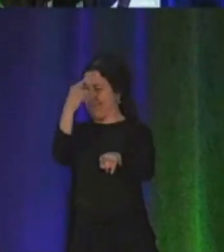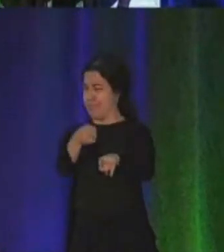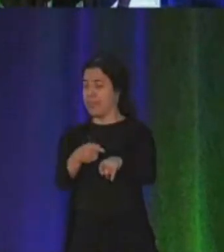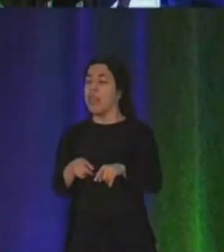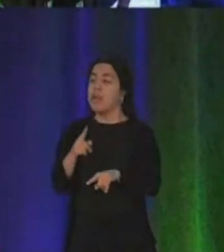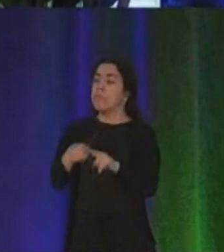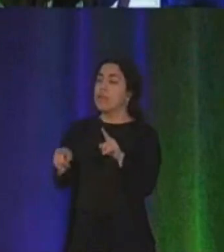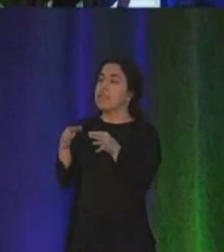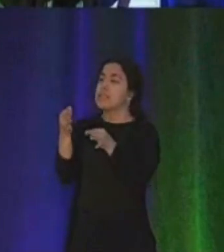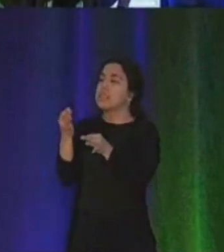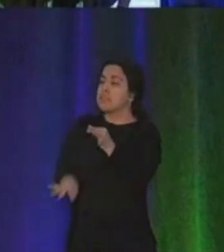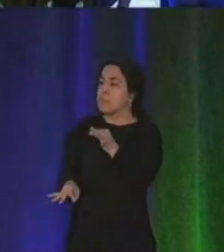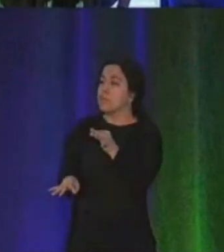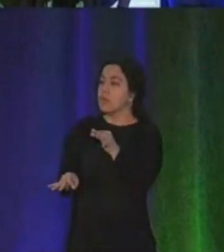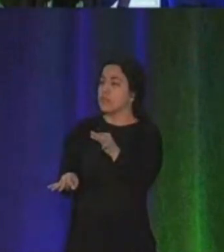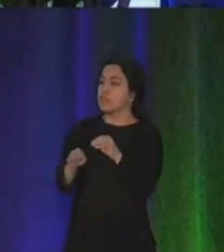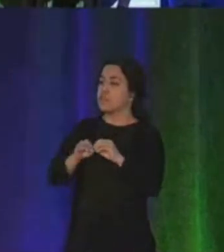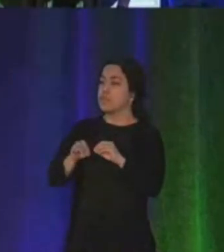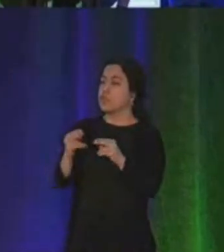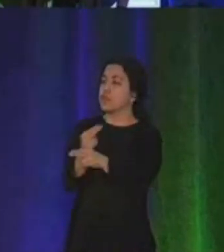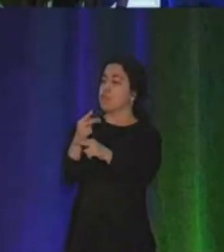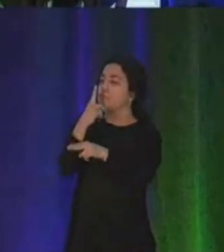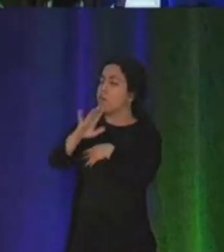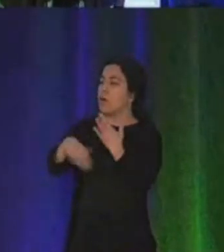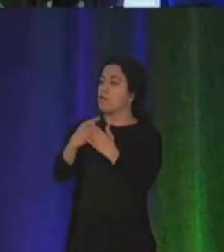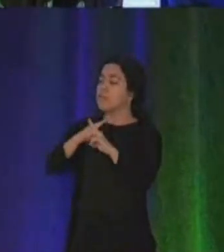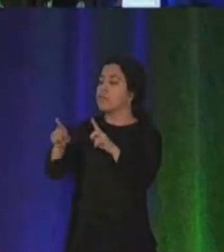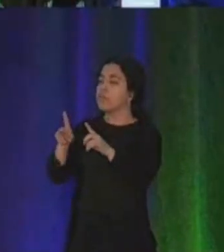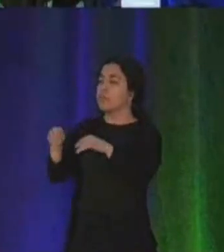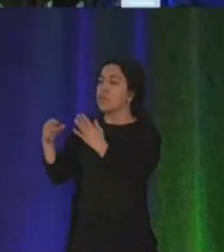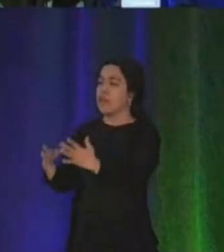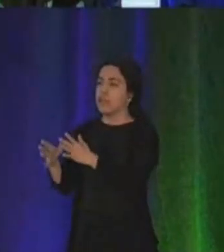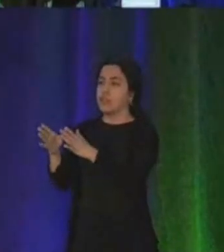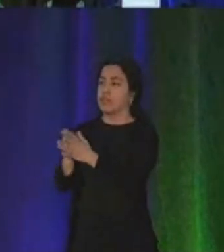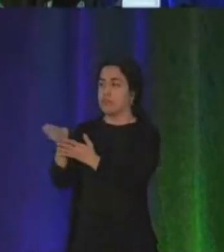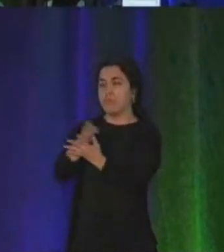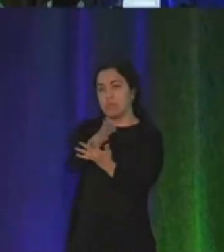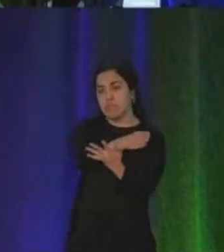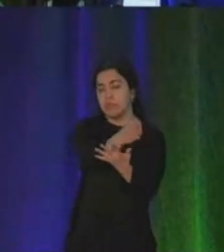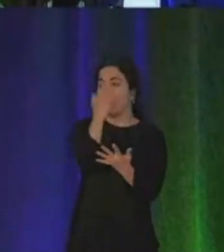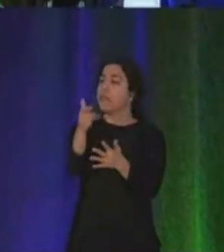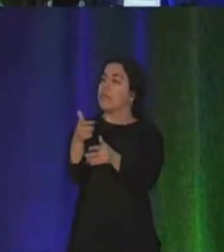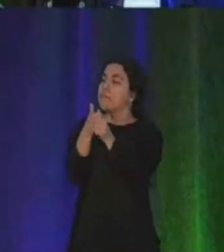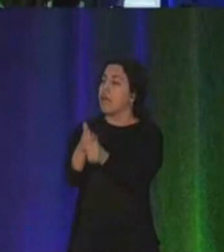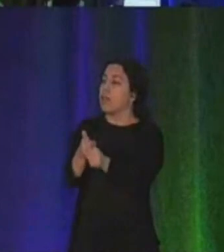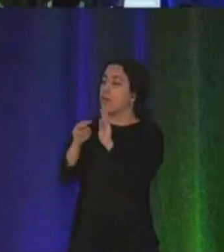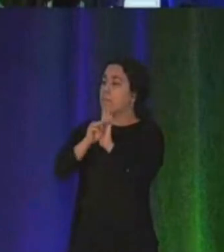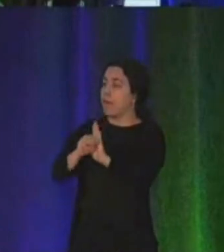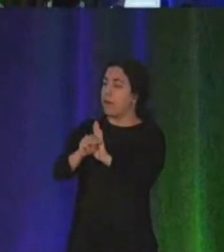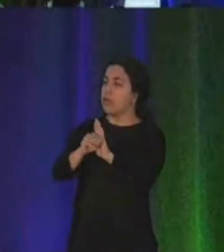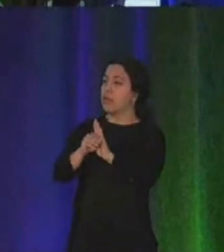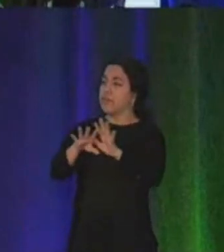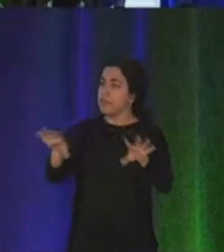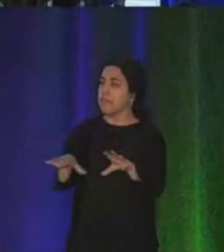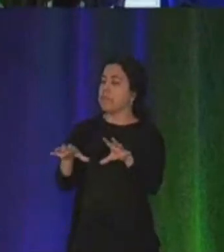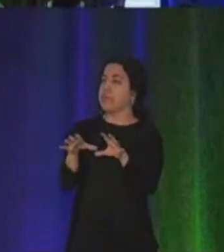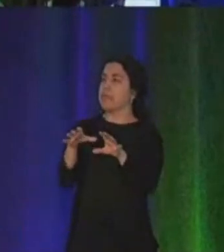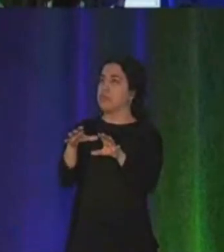simple to deploy on all kinds of providers, and because I think they followed a model where like they actively made